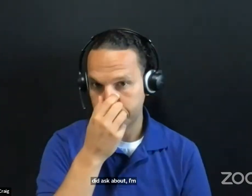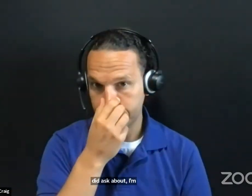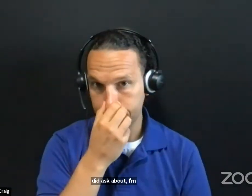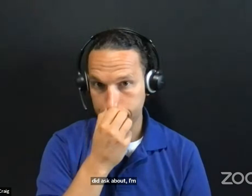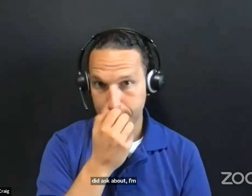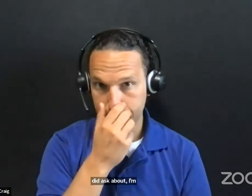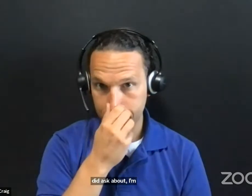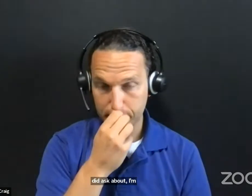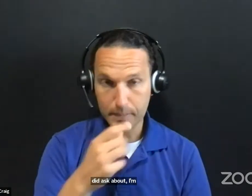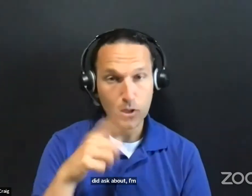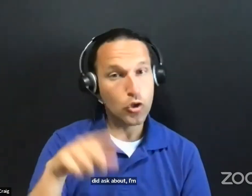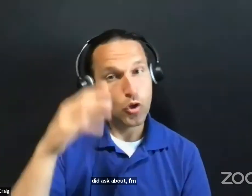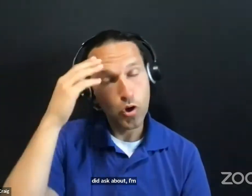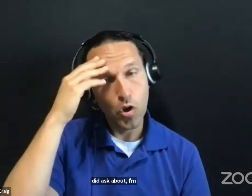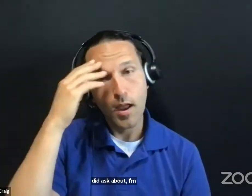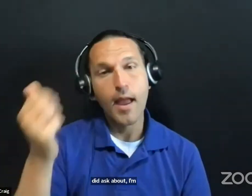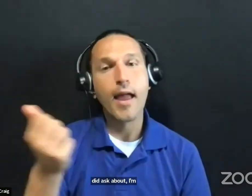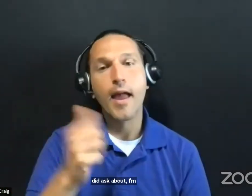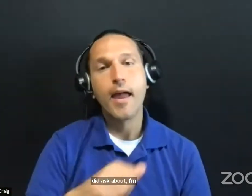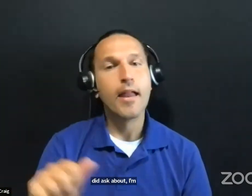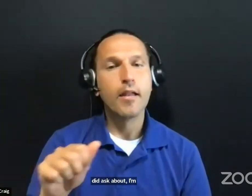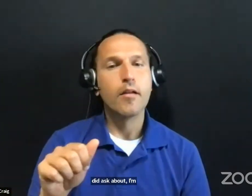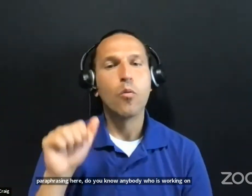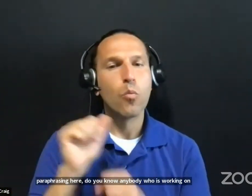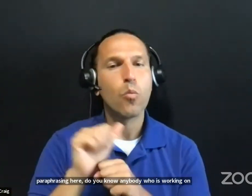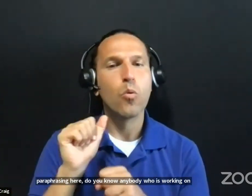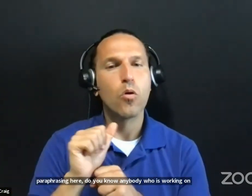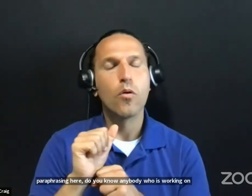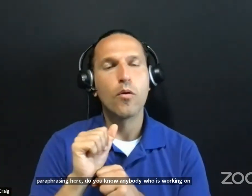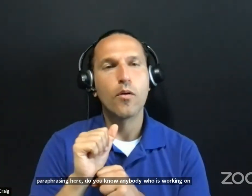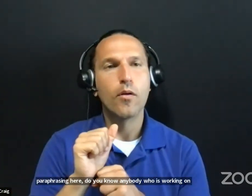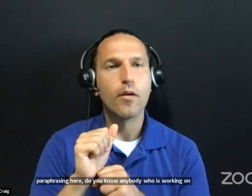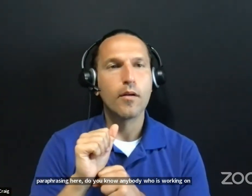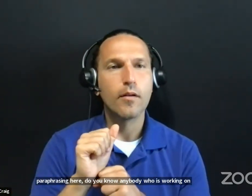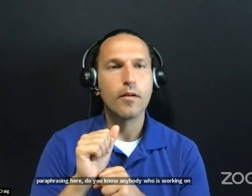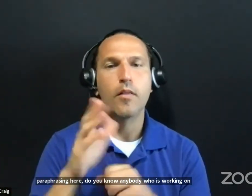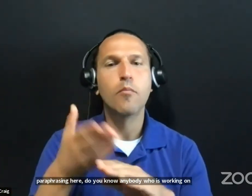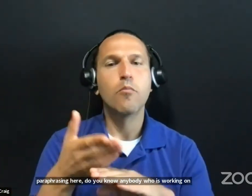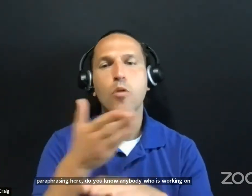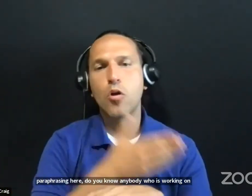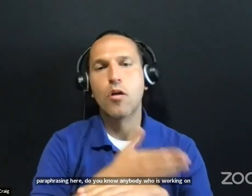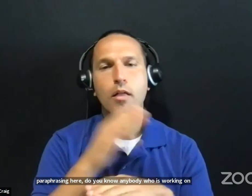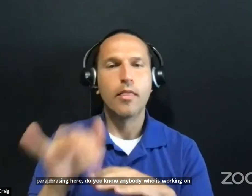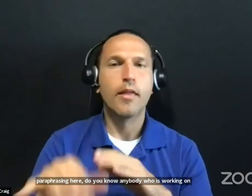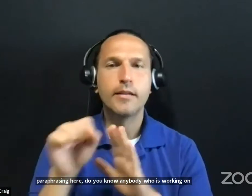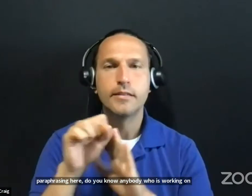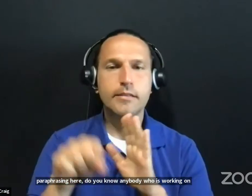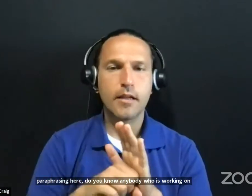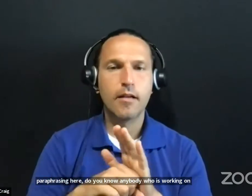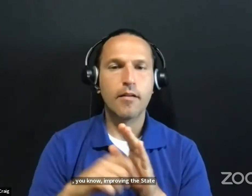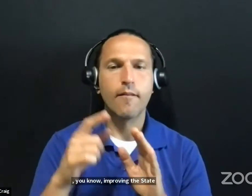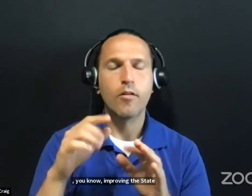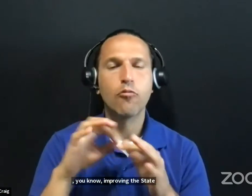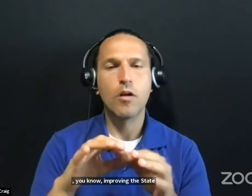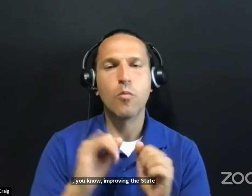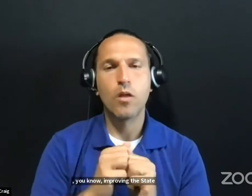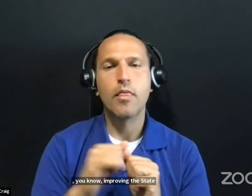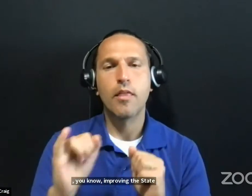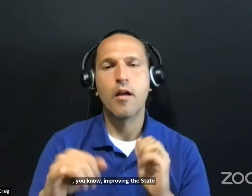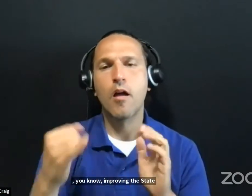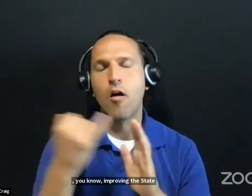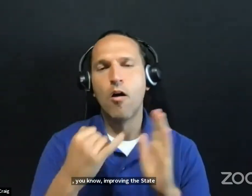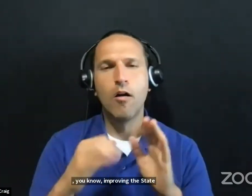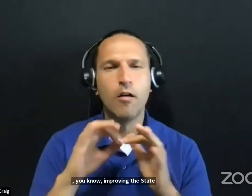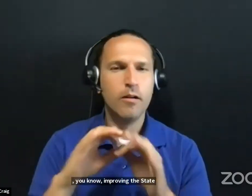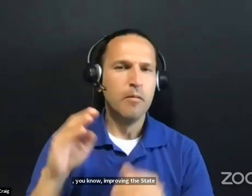Do you know anybody who's working on, improving the state of the art of maps? Basically, that